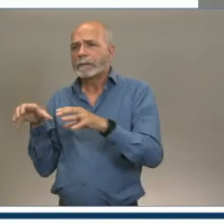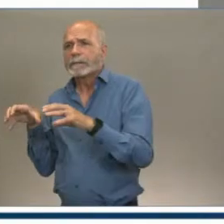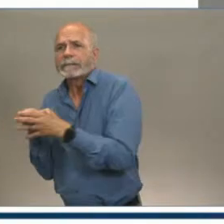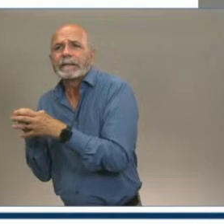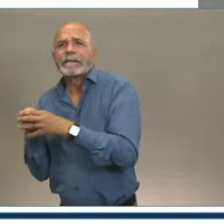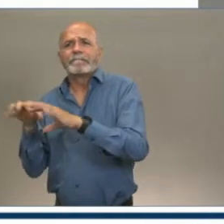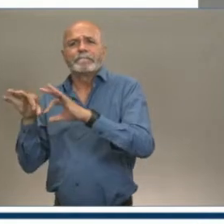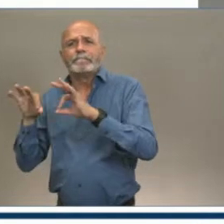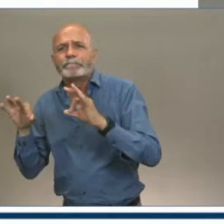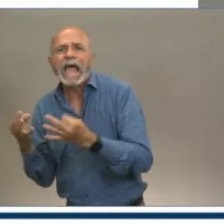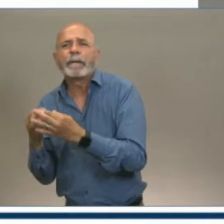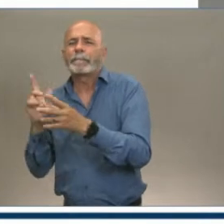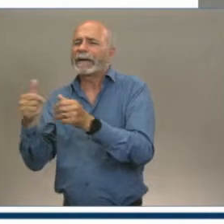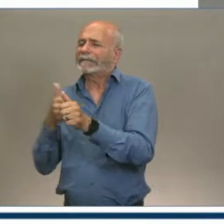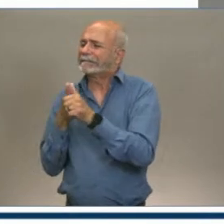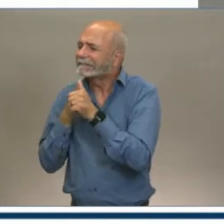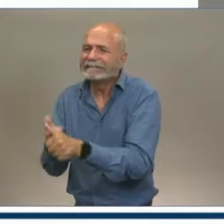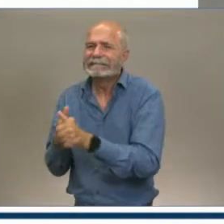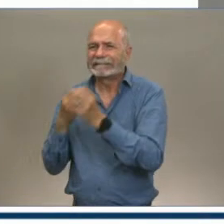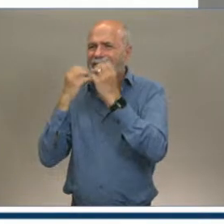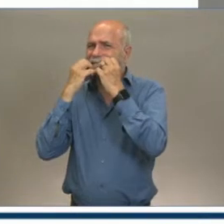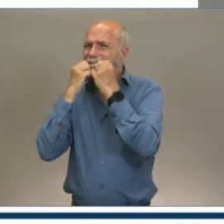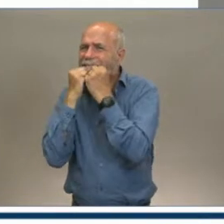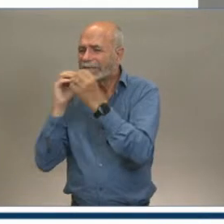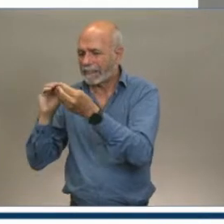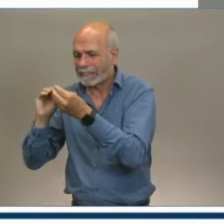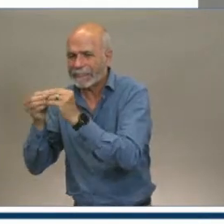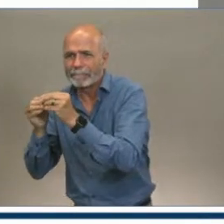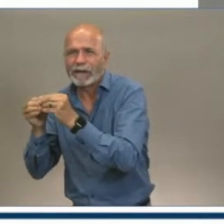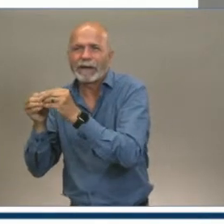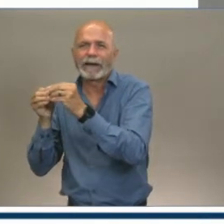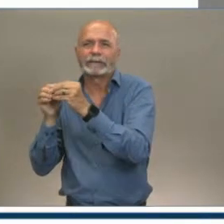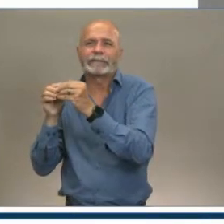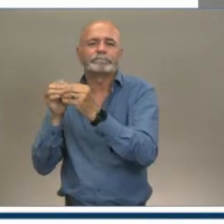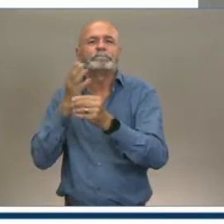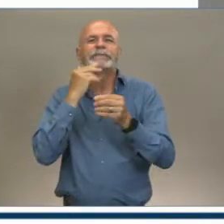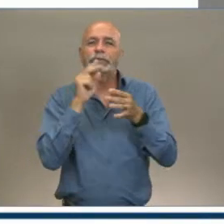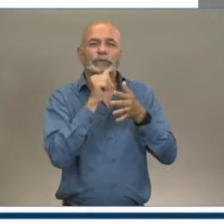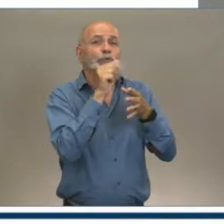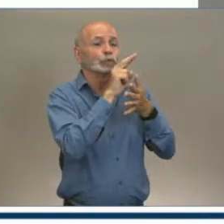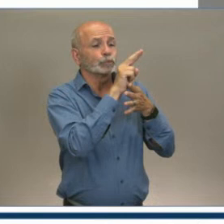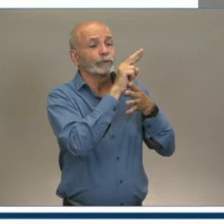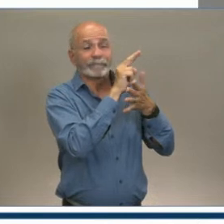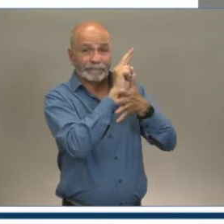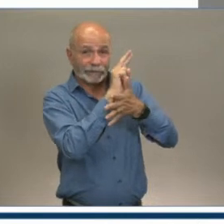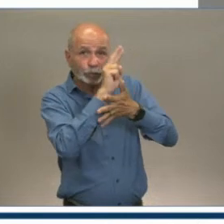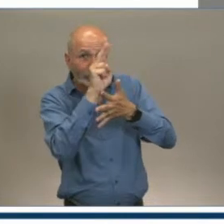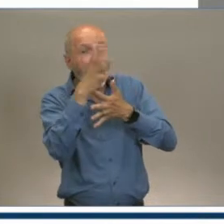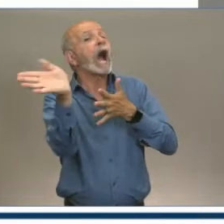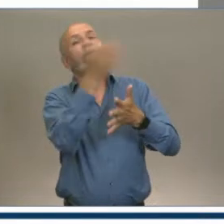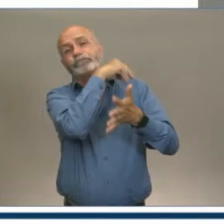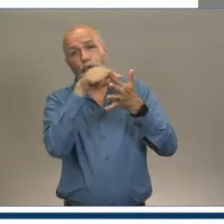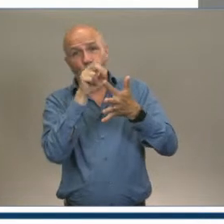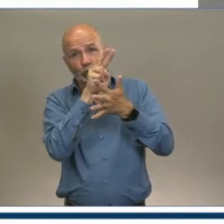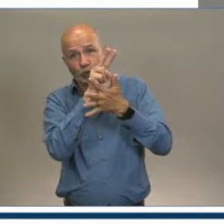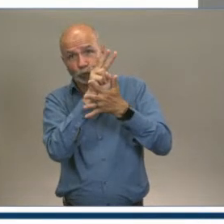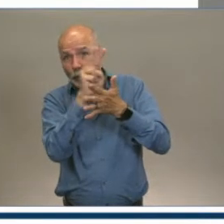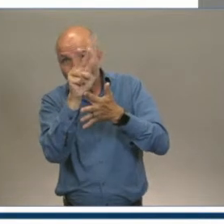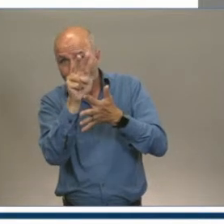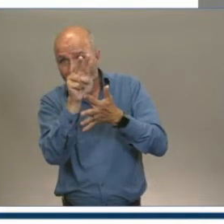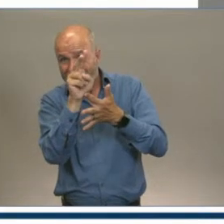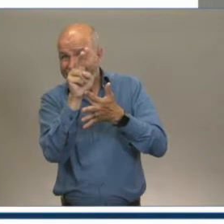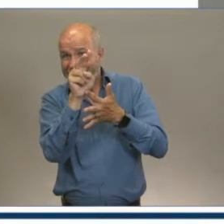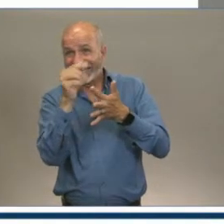need to stick with the minimum 2 weeks as we incrementally open up all those other components that are part of